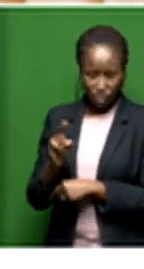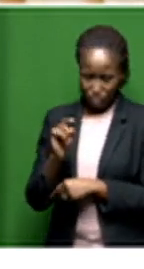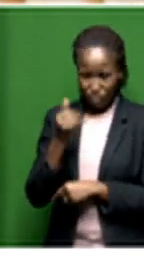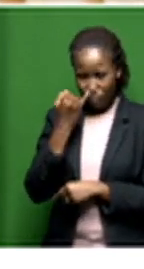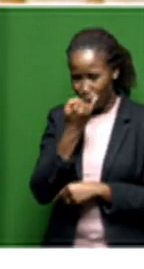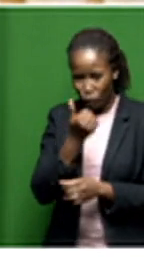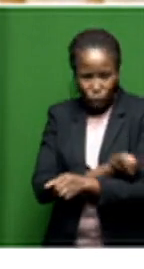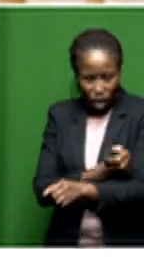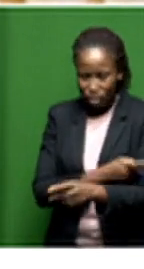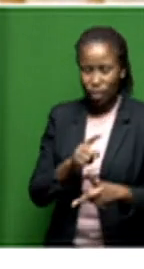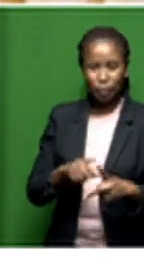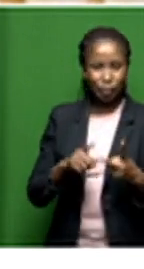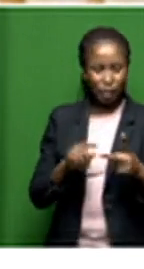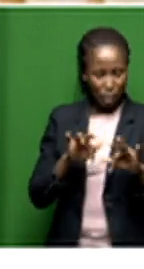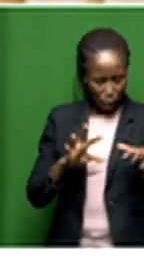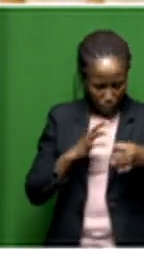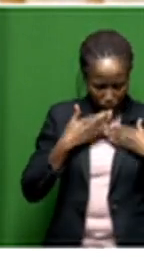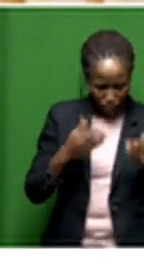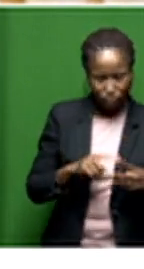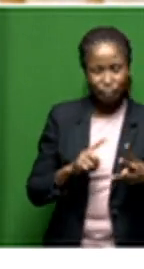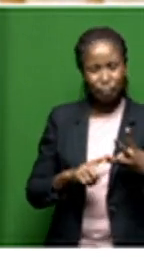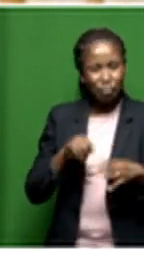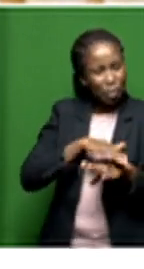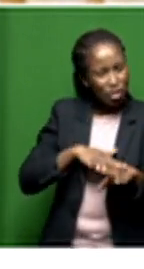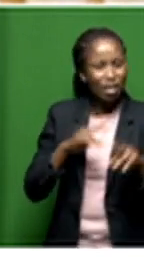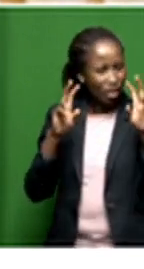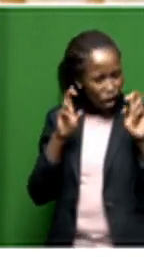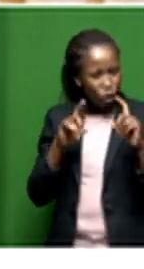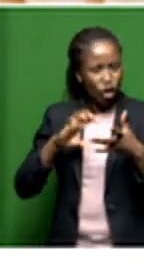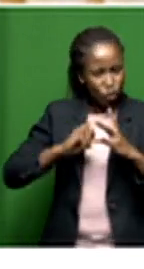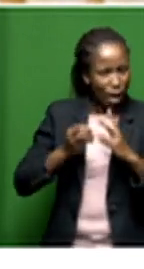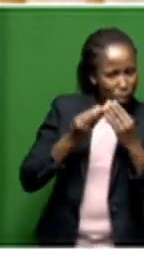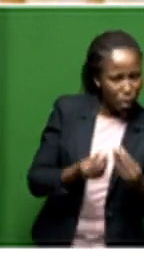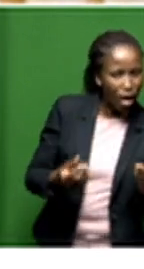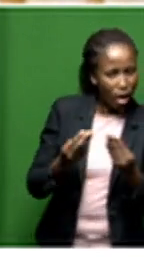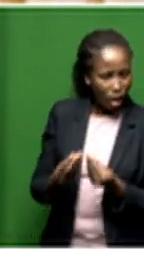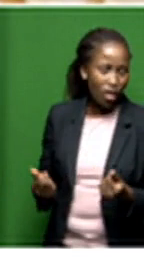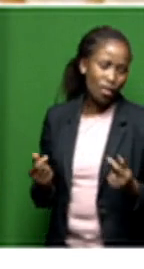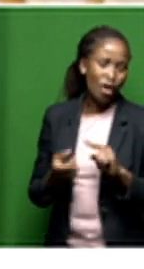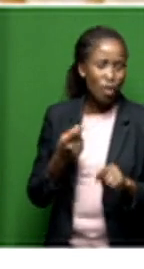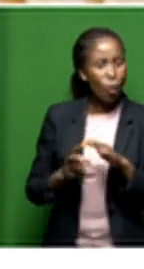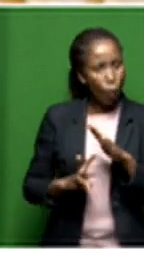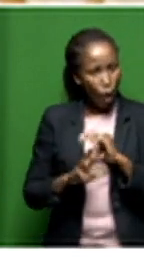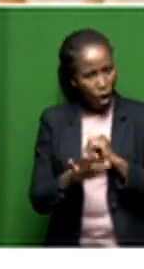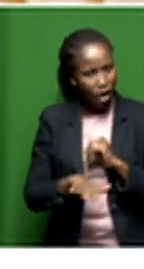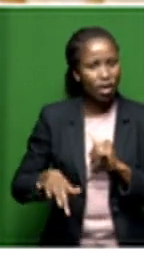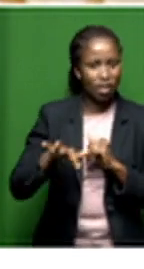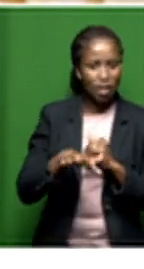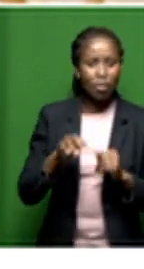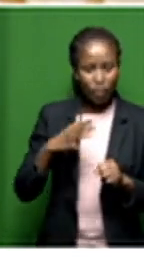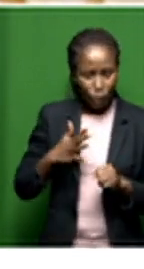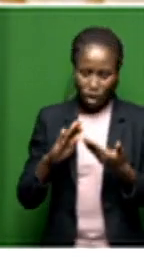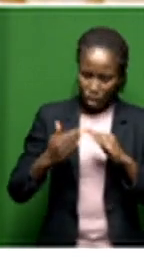the homelessness, dealing with the basic issues where we're trying to rally around and certainly at a ward base, get the communities to